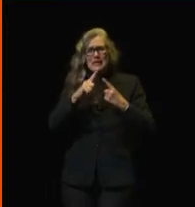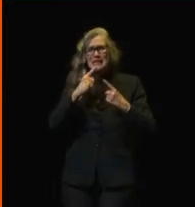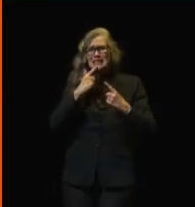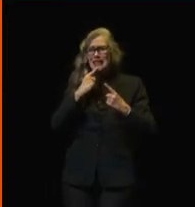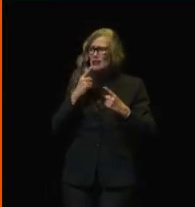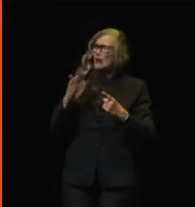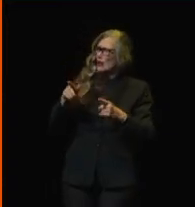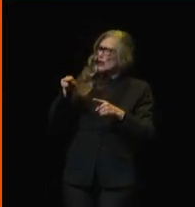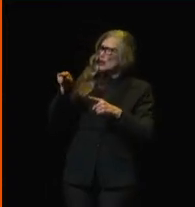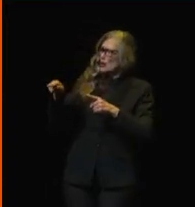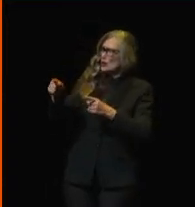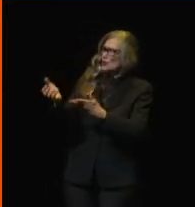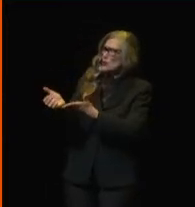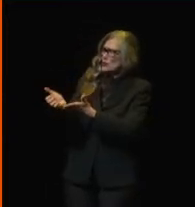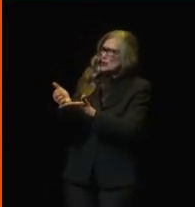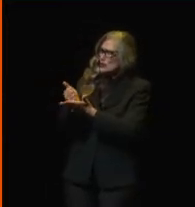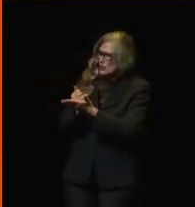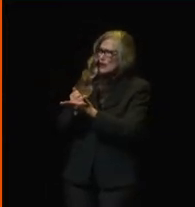deserve.